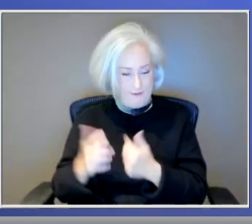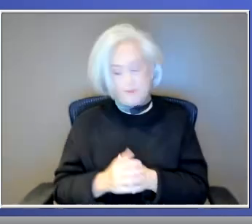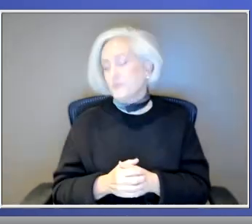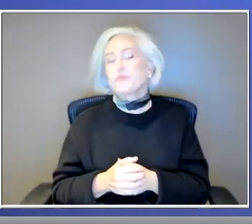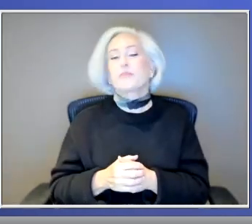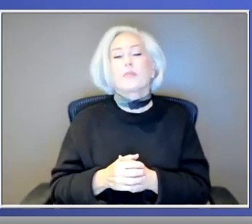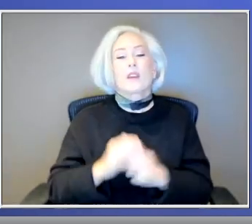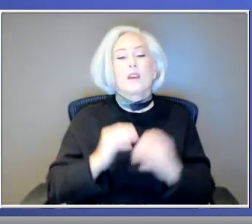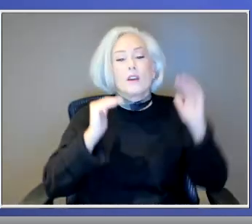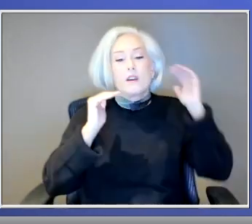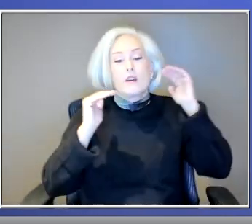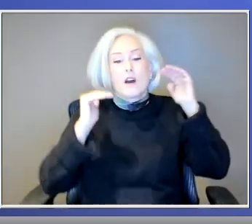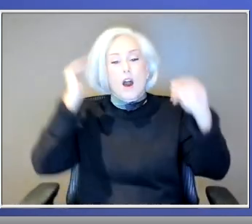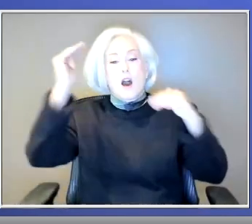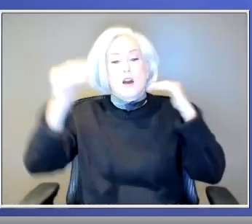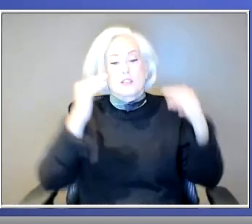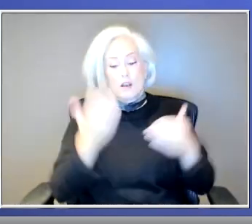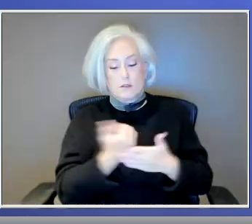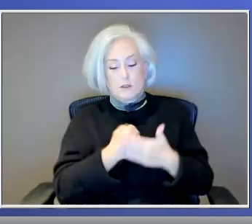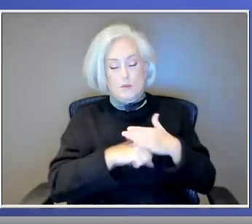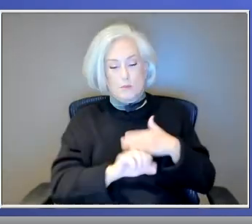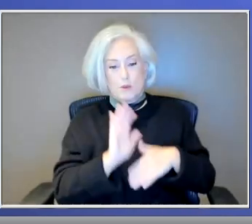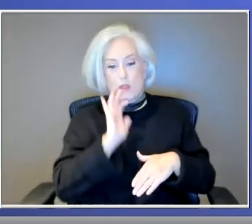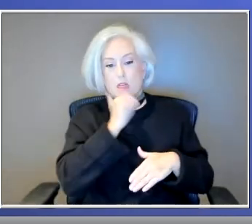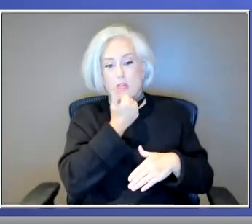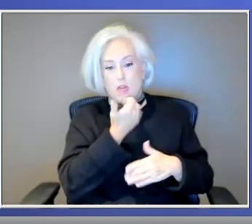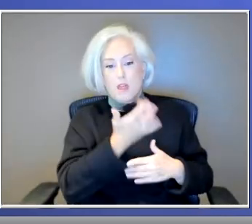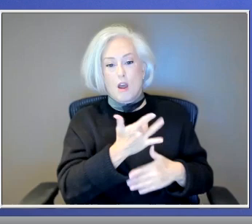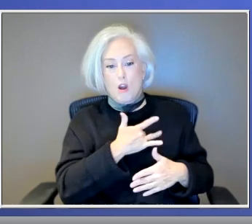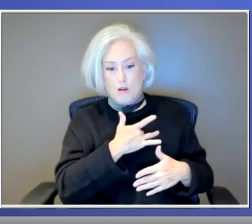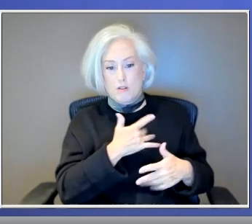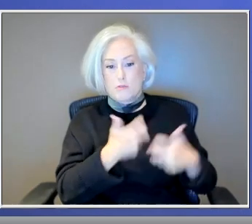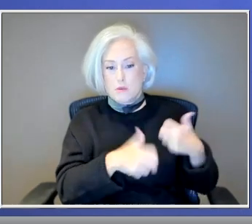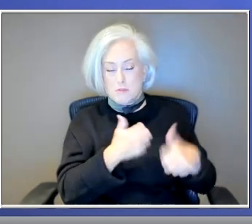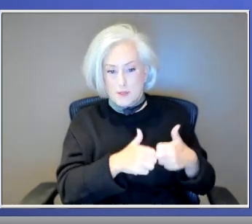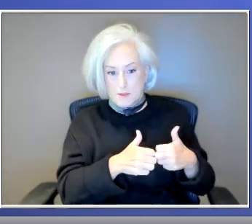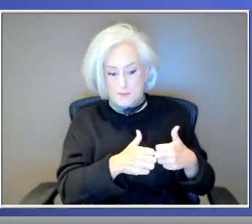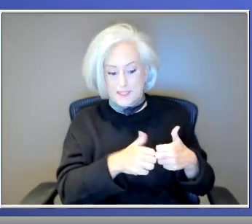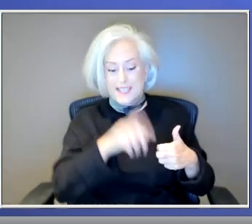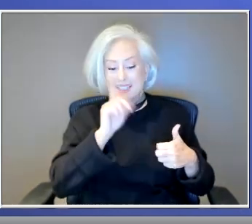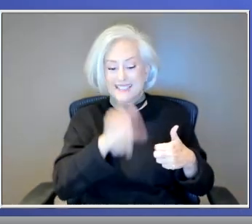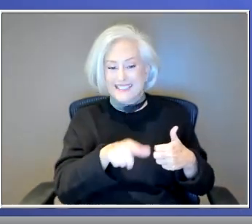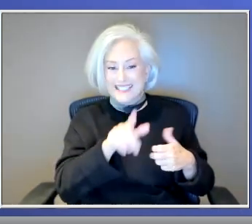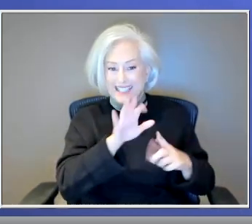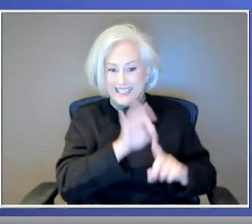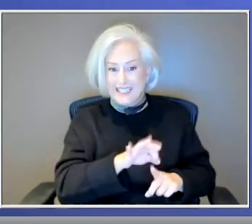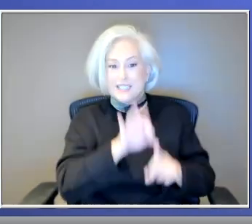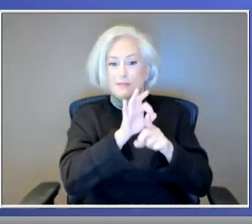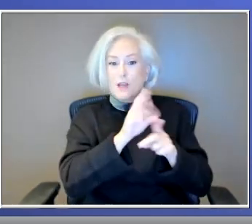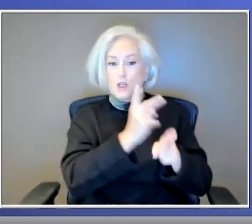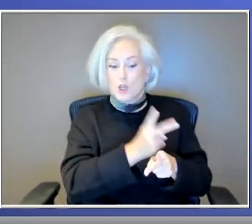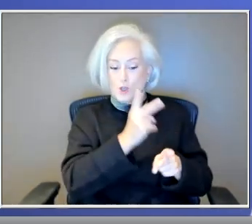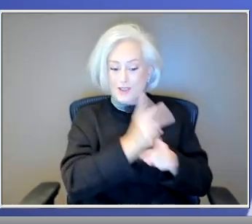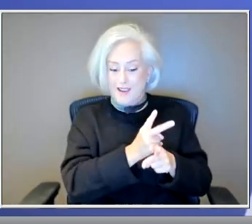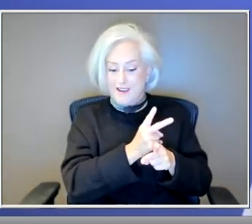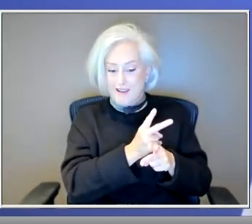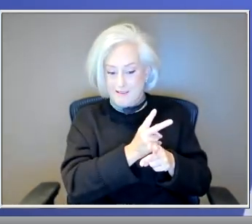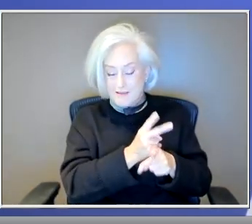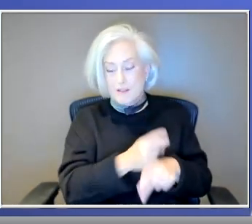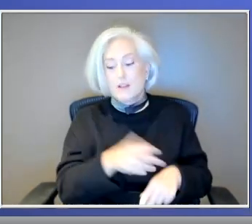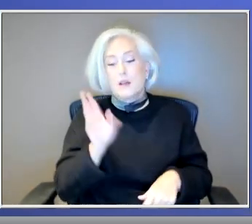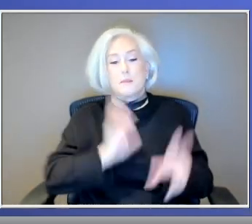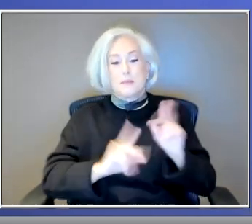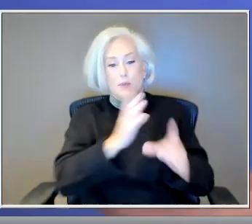need ongoing, long-term, specialized follow-up care, and those that get it live longer and do better than those that